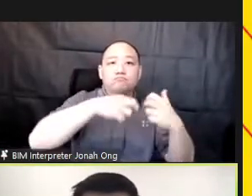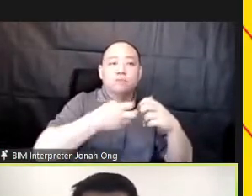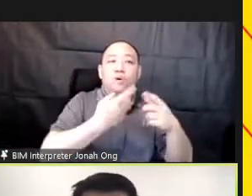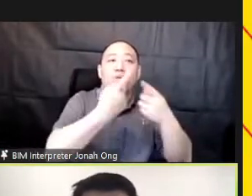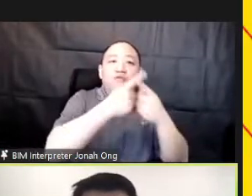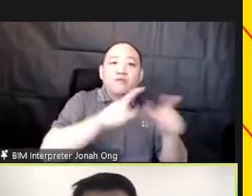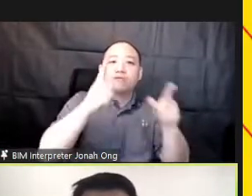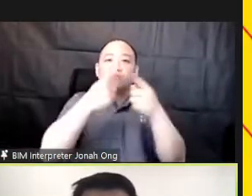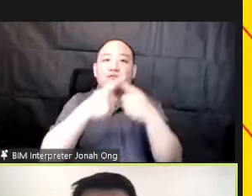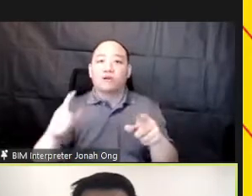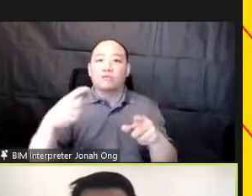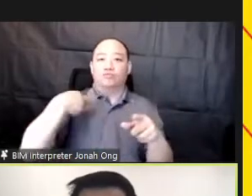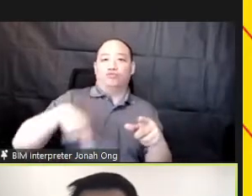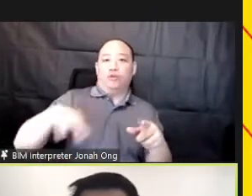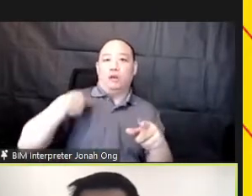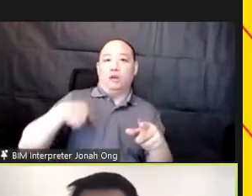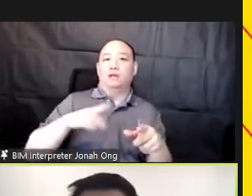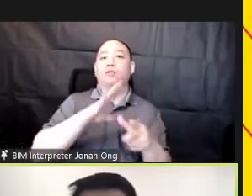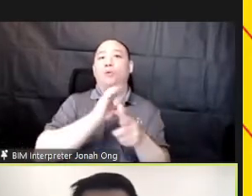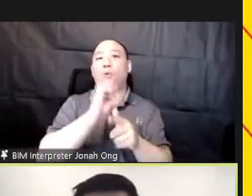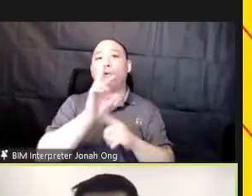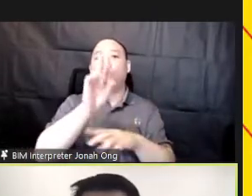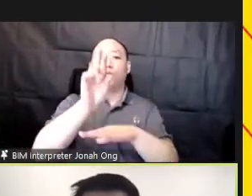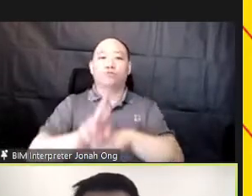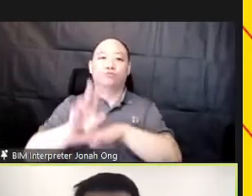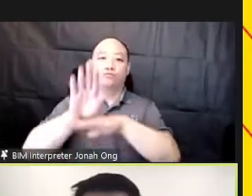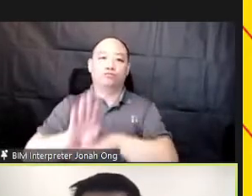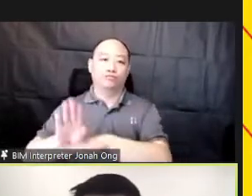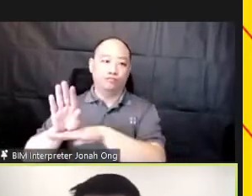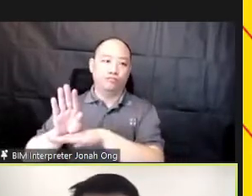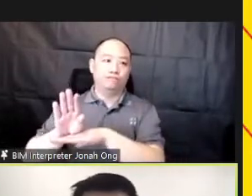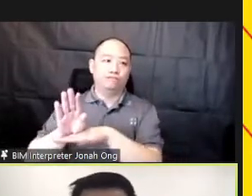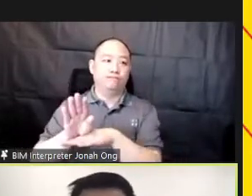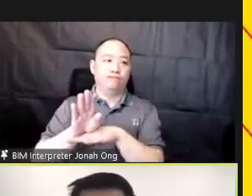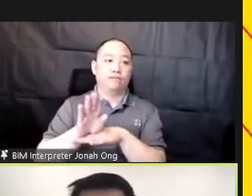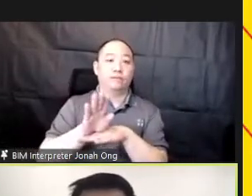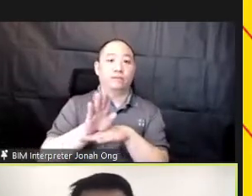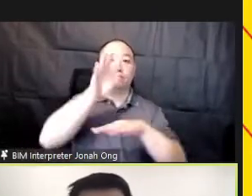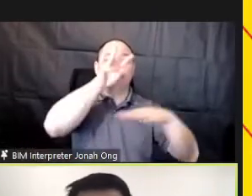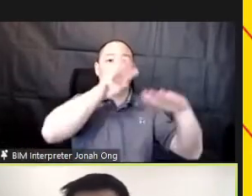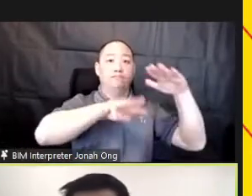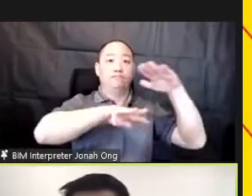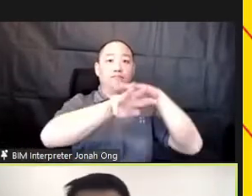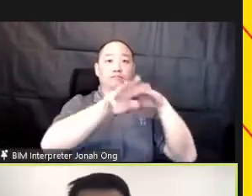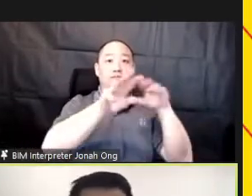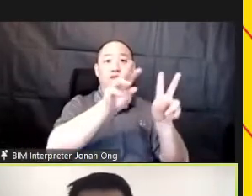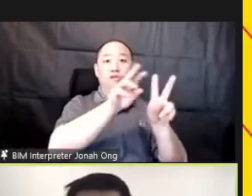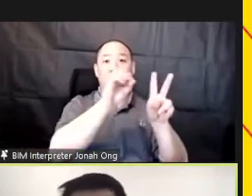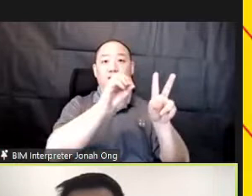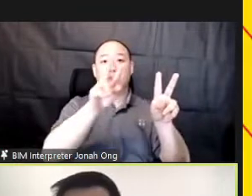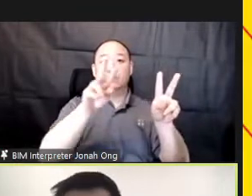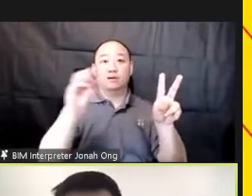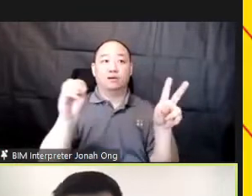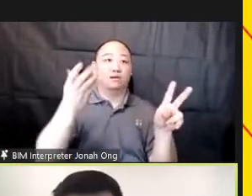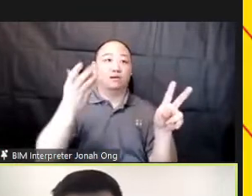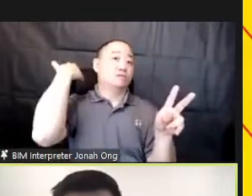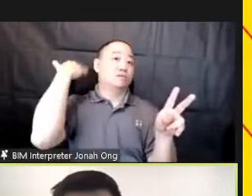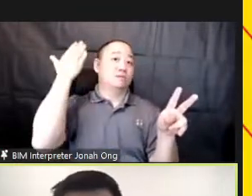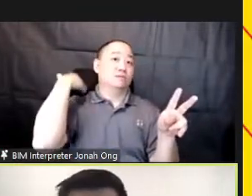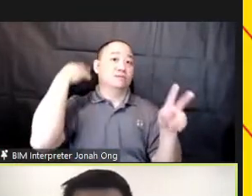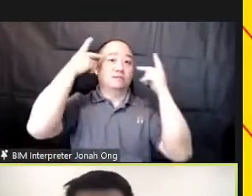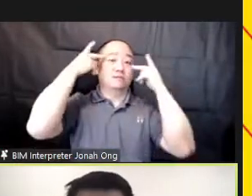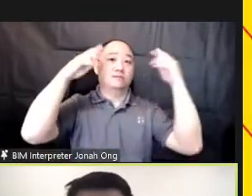groups. Early on, we had, obviously, while well, was in 2020, as you know, this was introduced by Prime Minister Mahathir